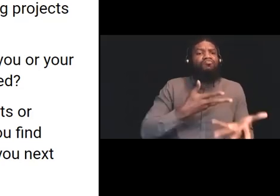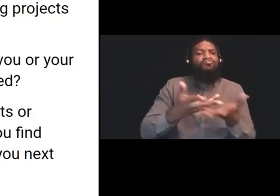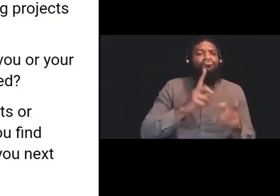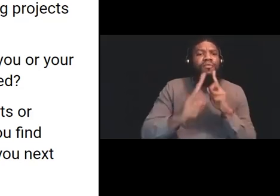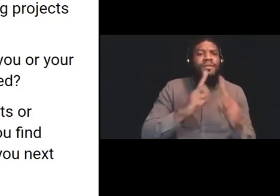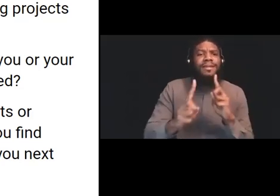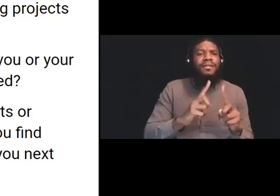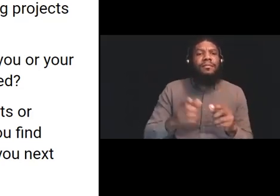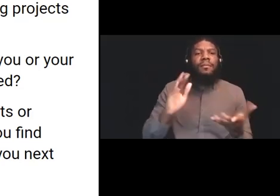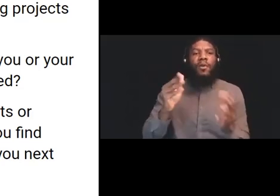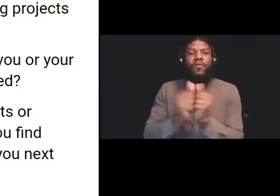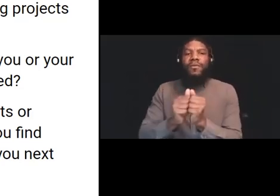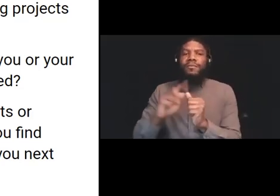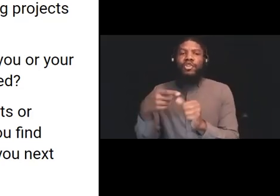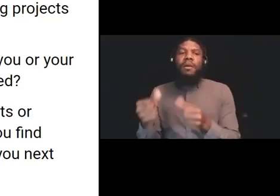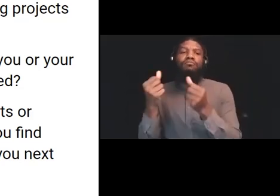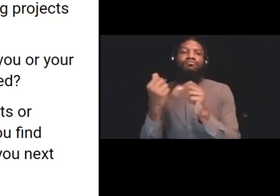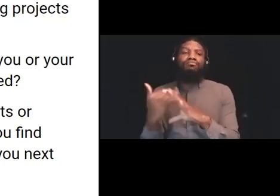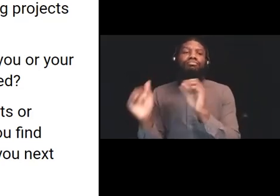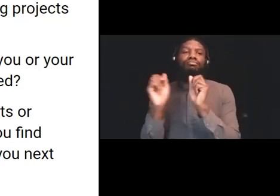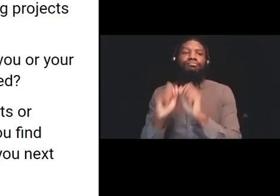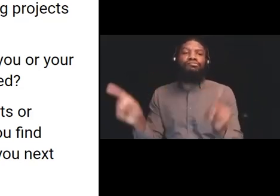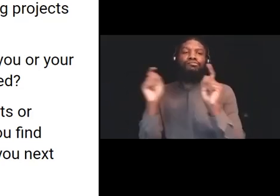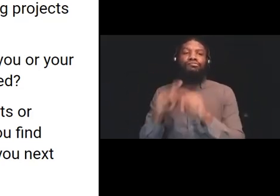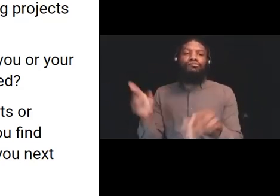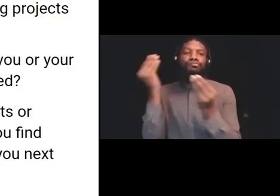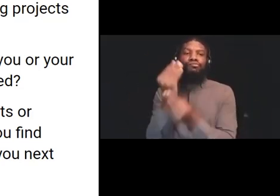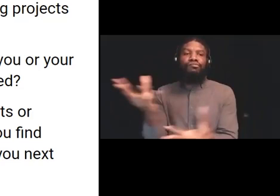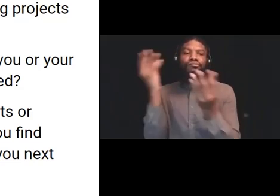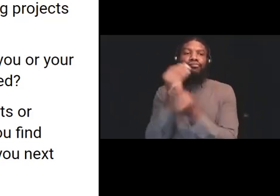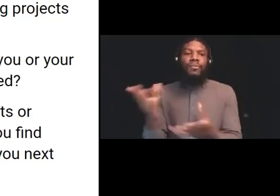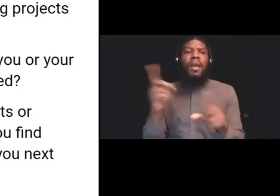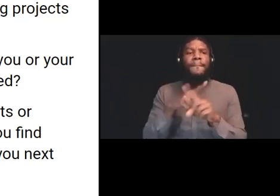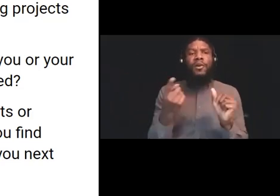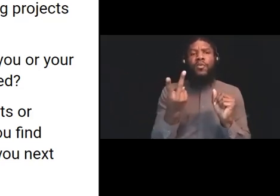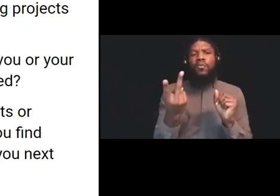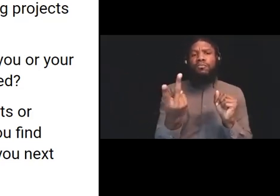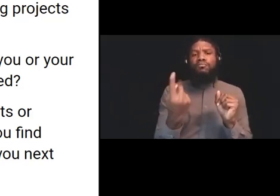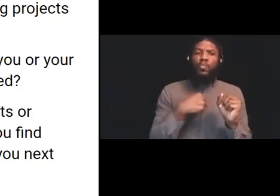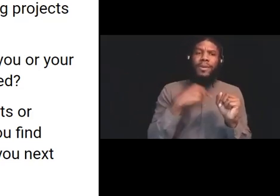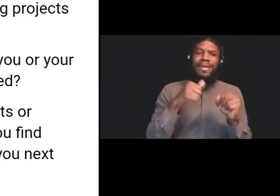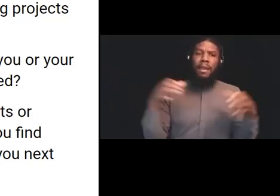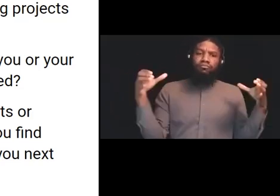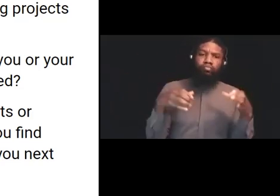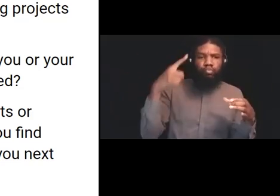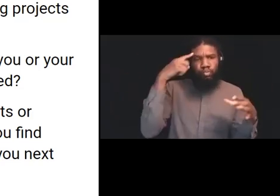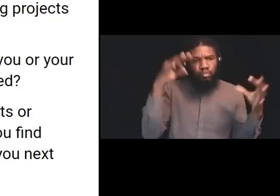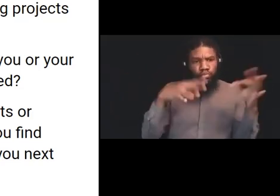post announcements, but we could kind of think through the best way to engage.